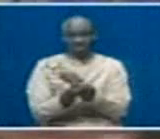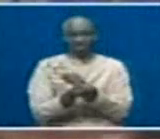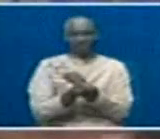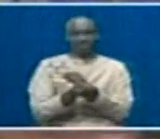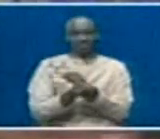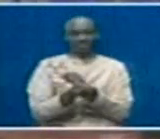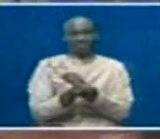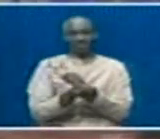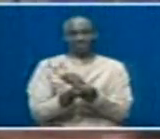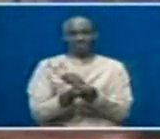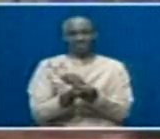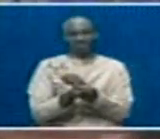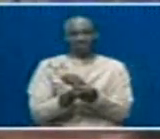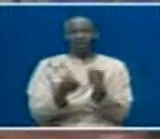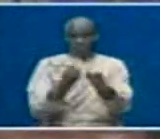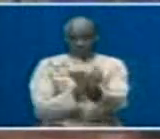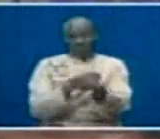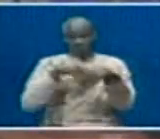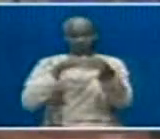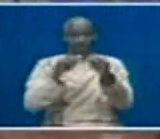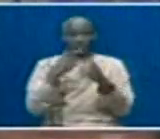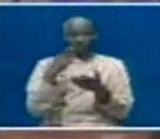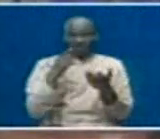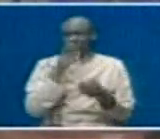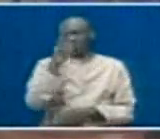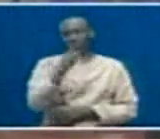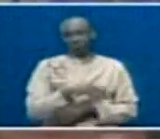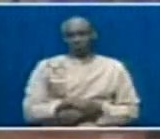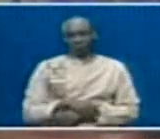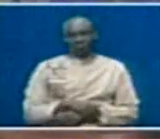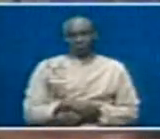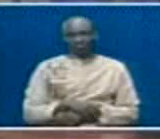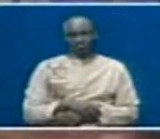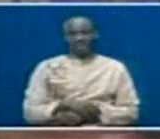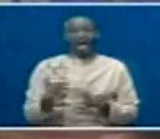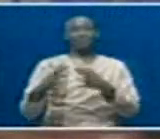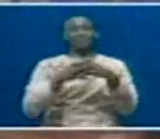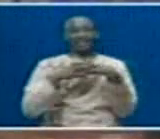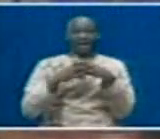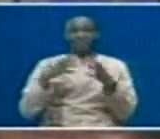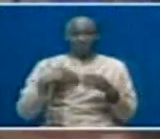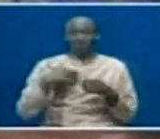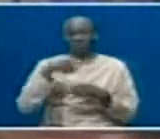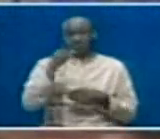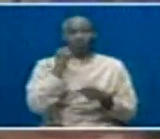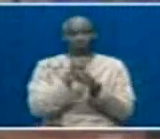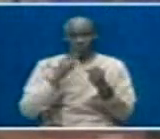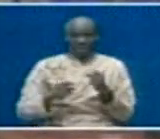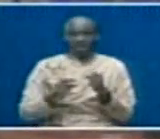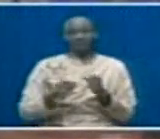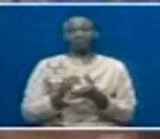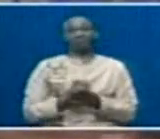not following the Bush's footsteps? Yeah. And Ali said, no. Americans have a tendency of